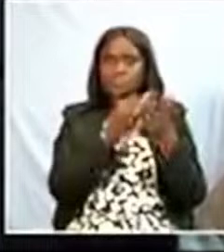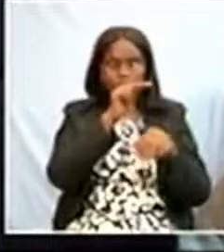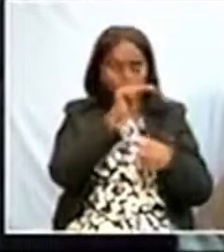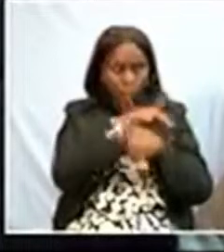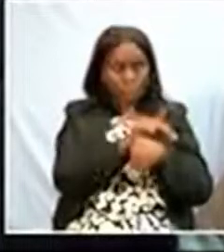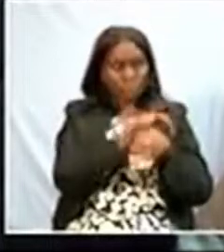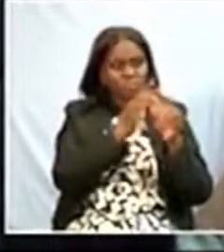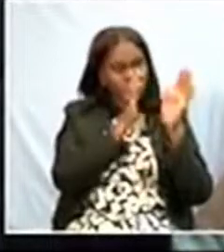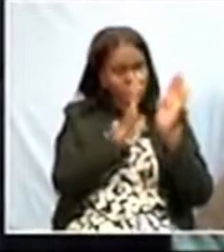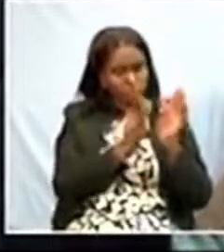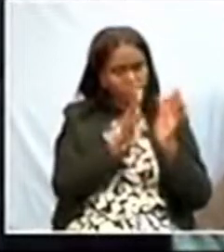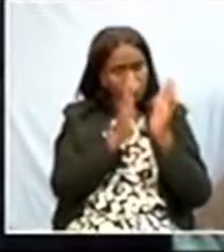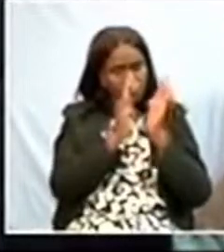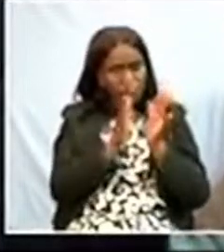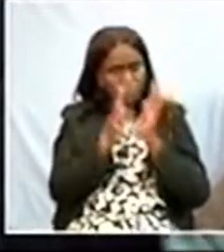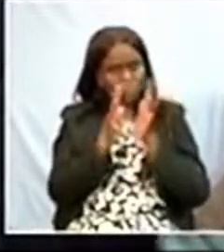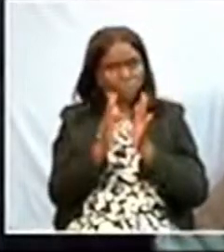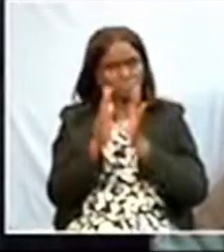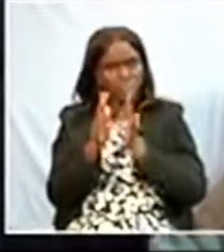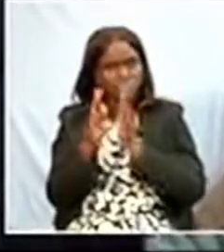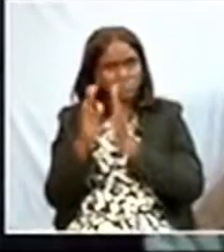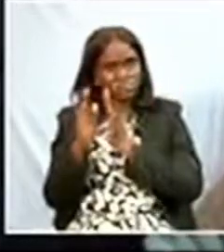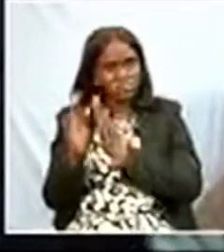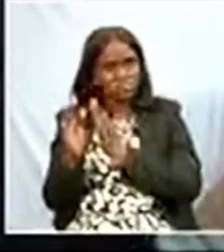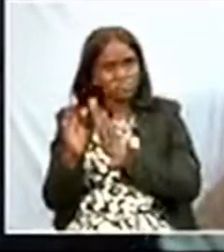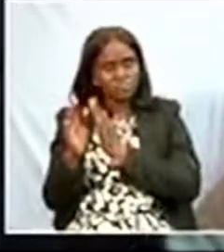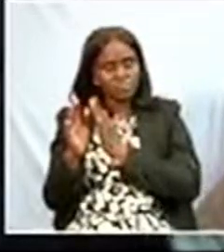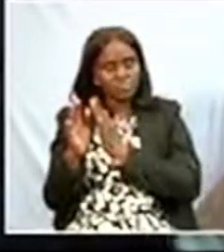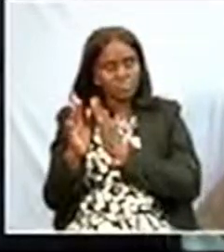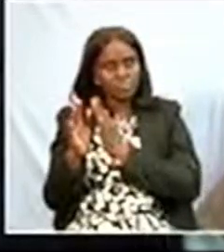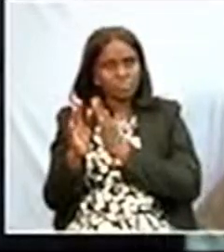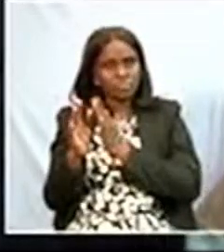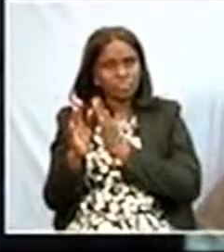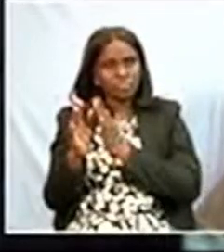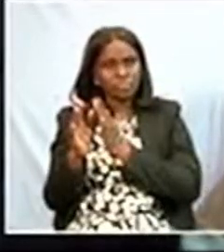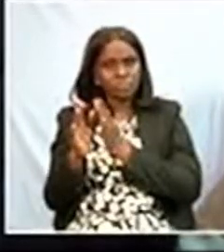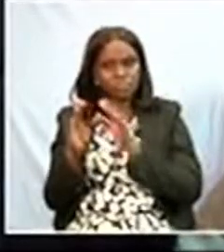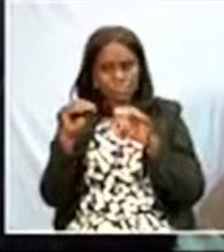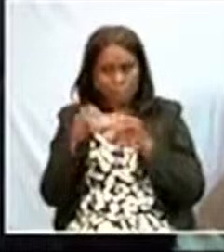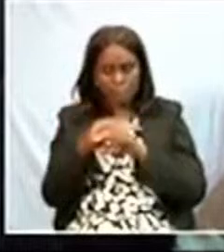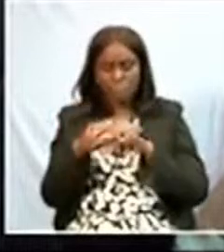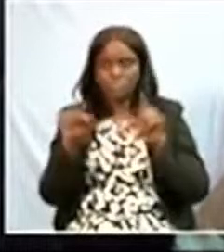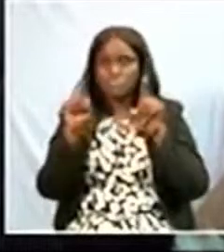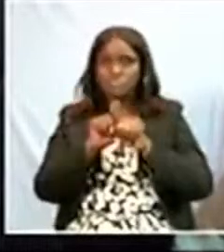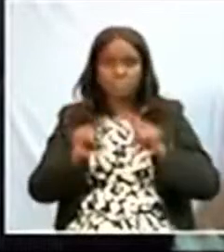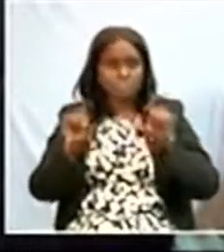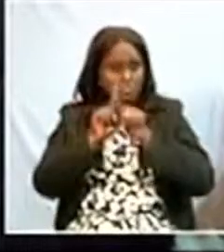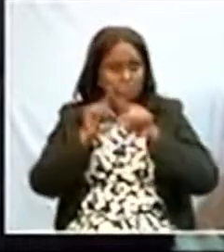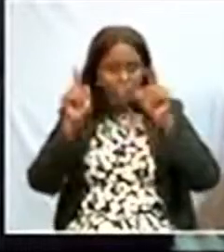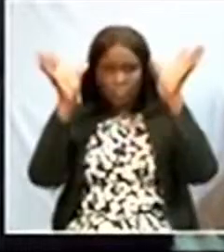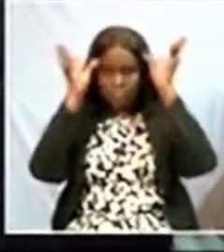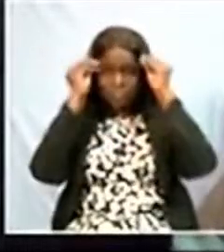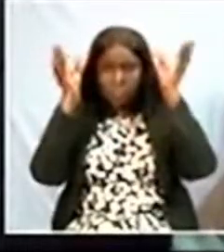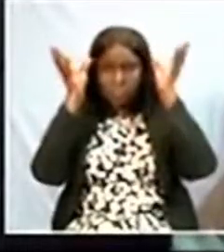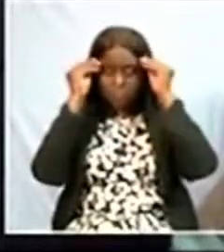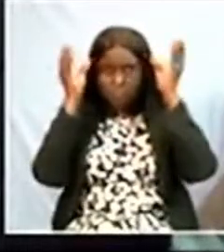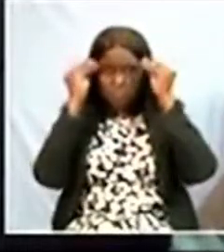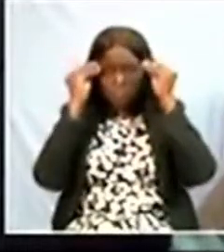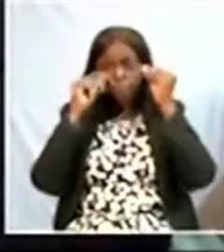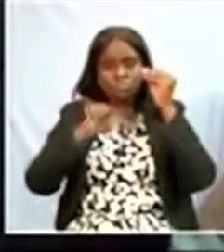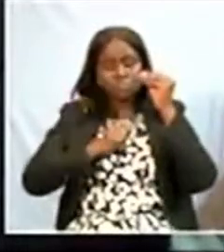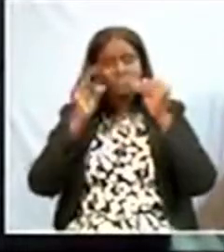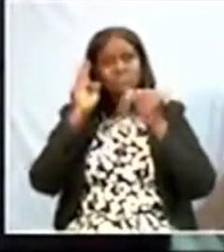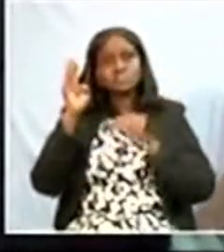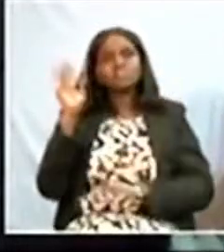project by project in this encyclopedia, we were going